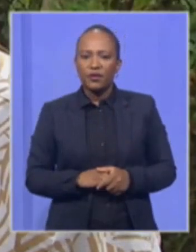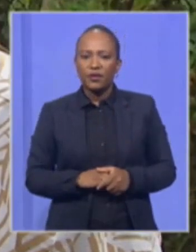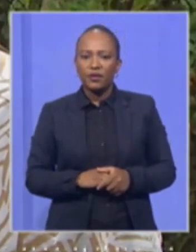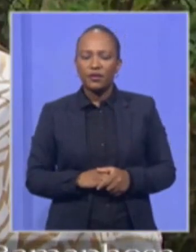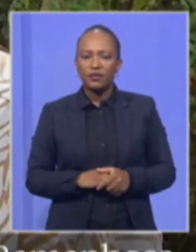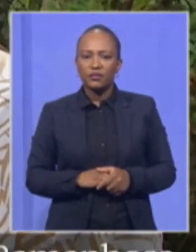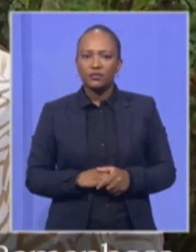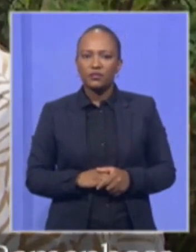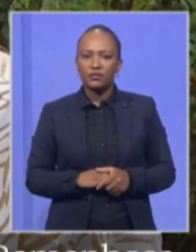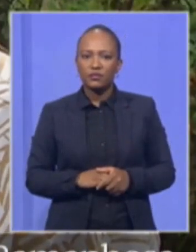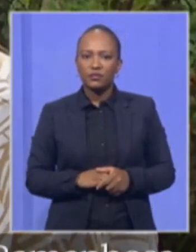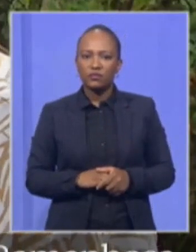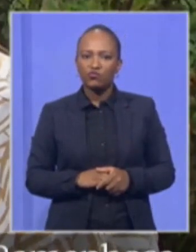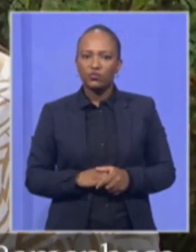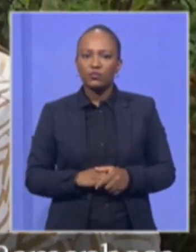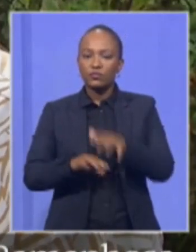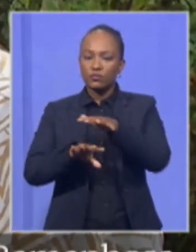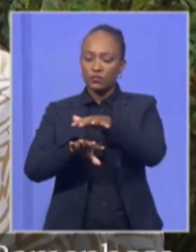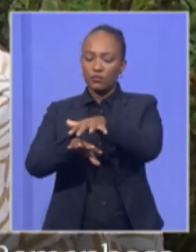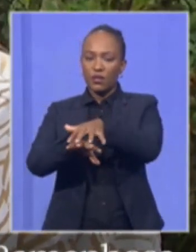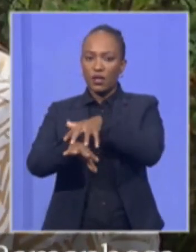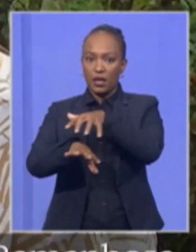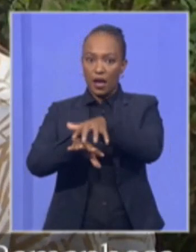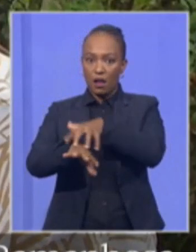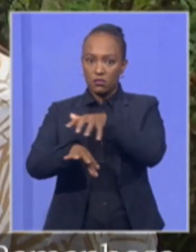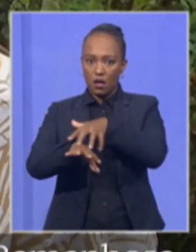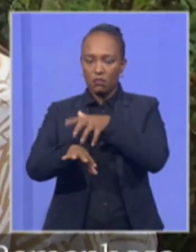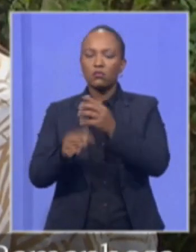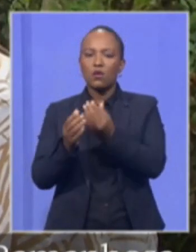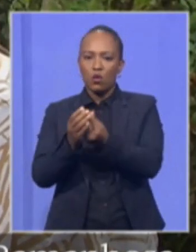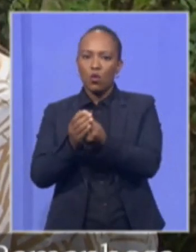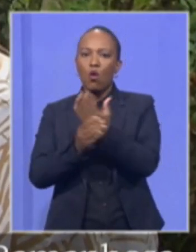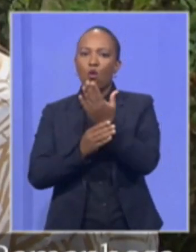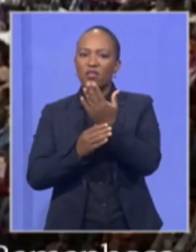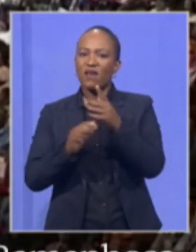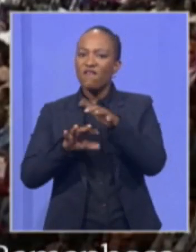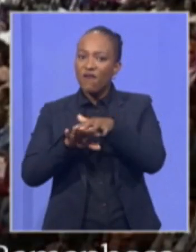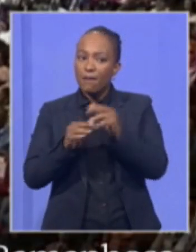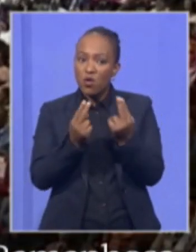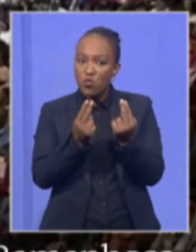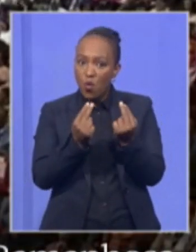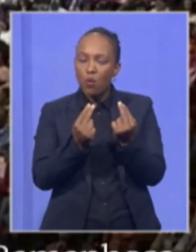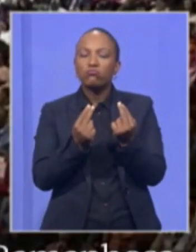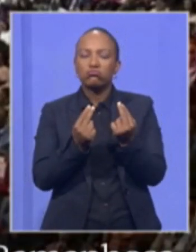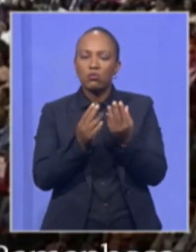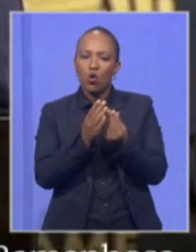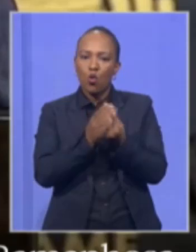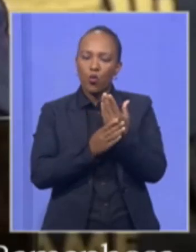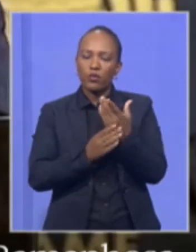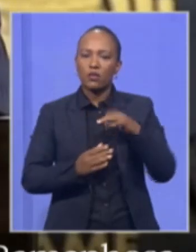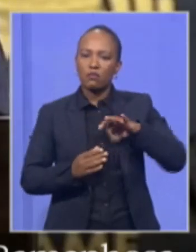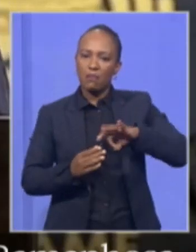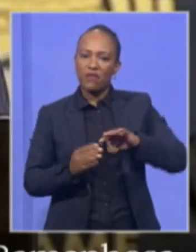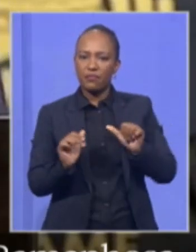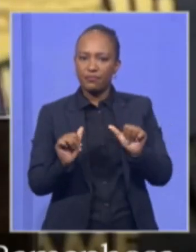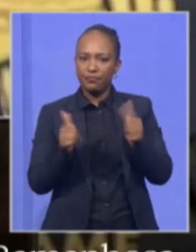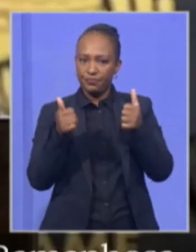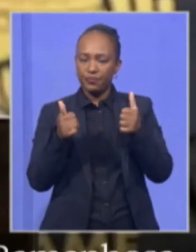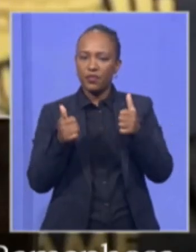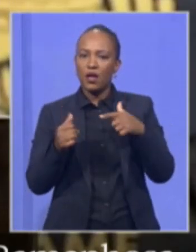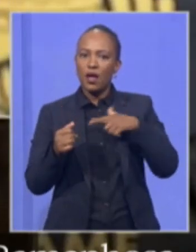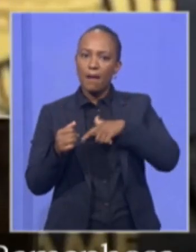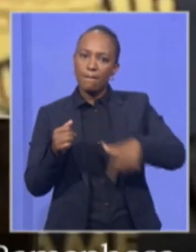the agricultural sector, and emerging farmers has benefited from that growth. Egepolelo ya mopresidente